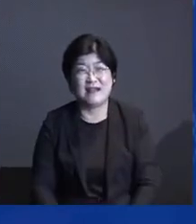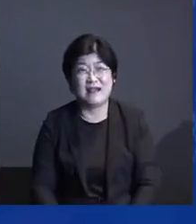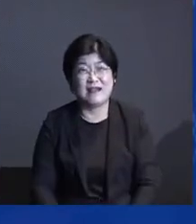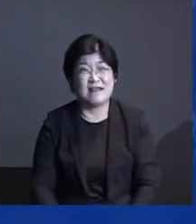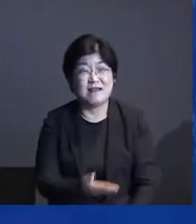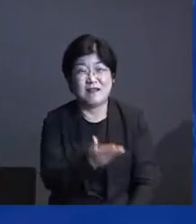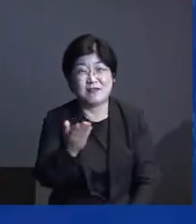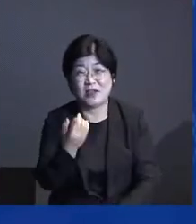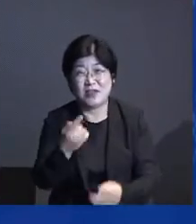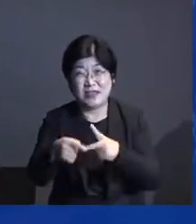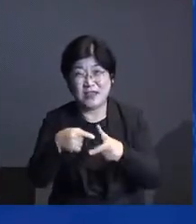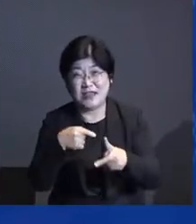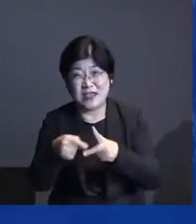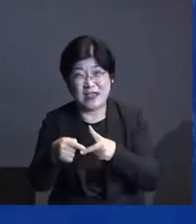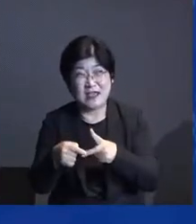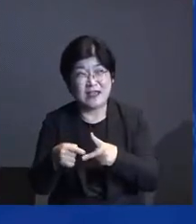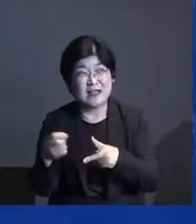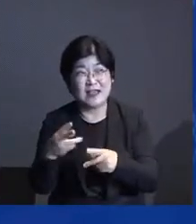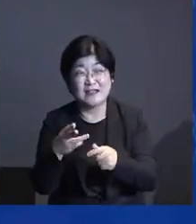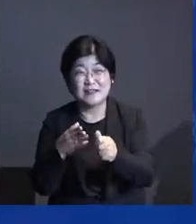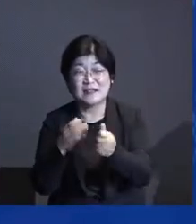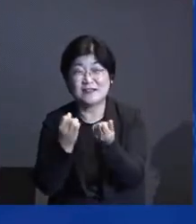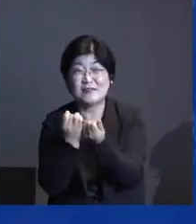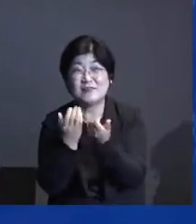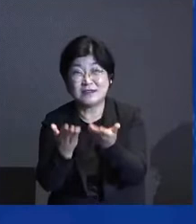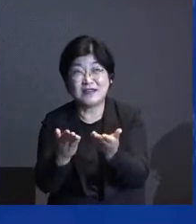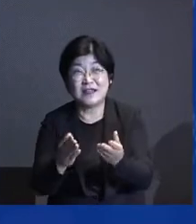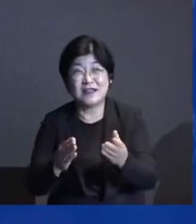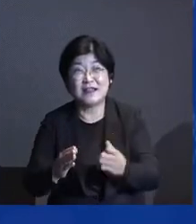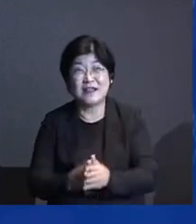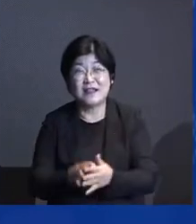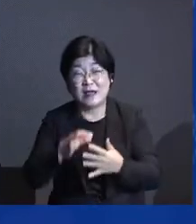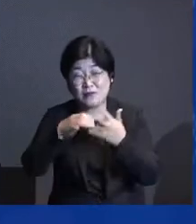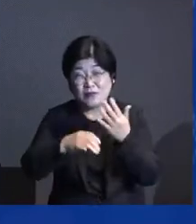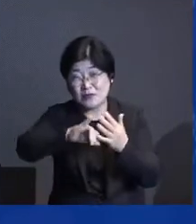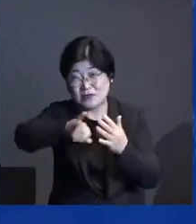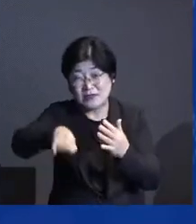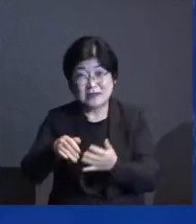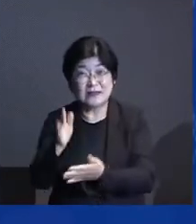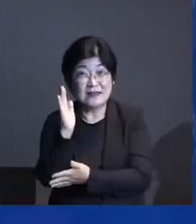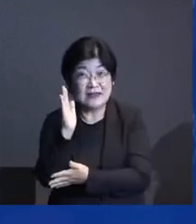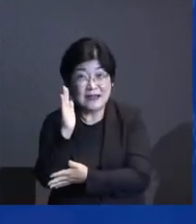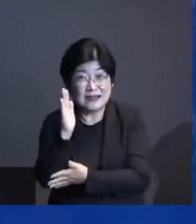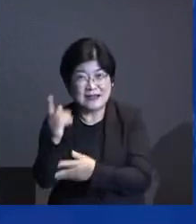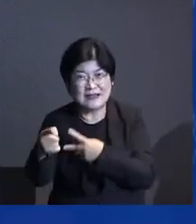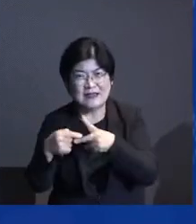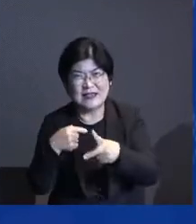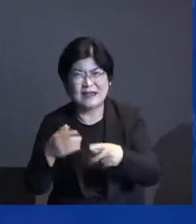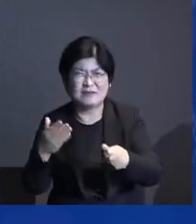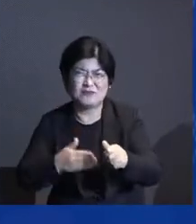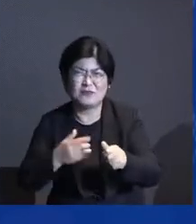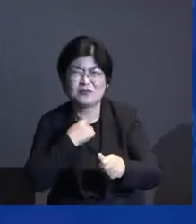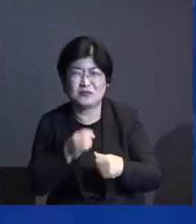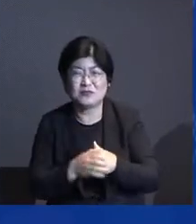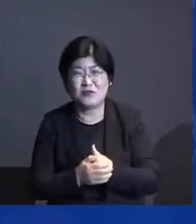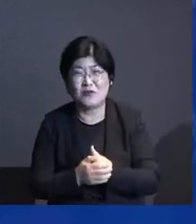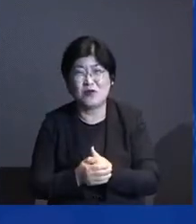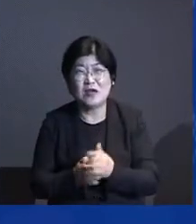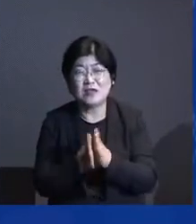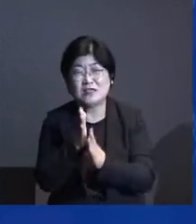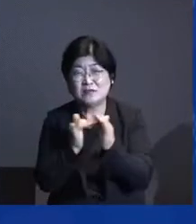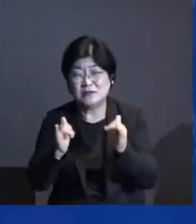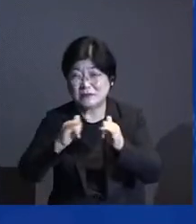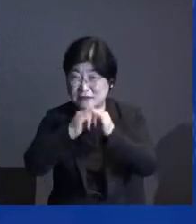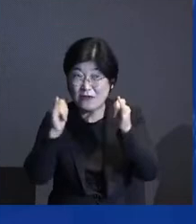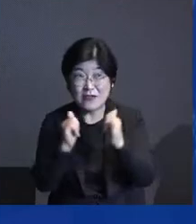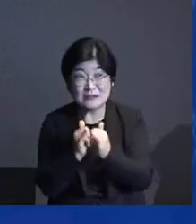these different projects and different stories. And we could come up with what's going on in the civil society in terms